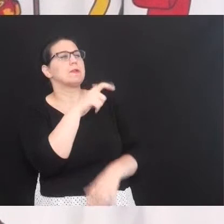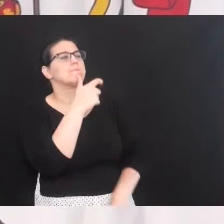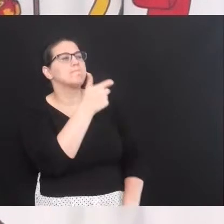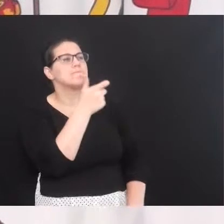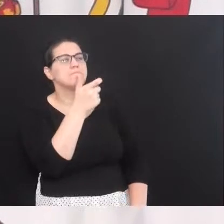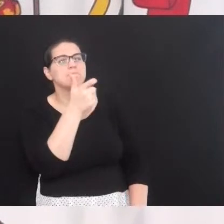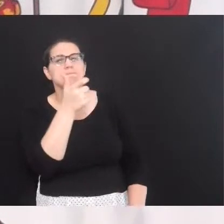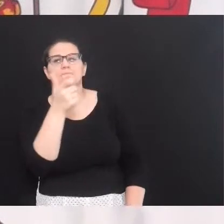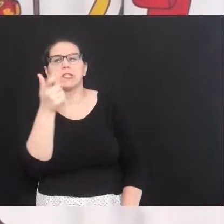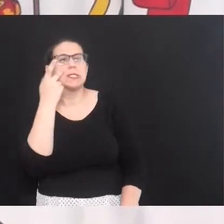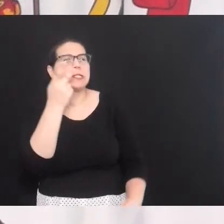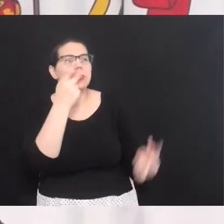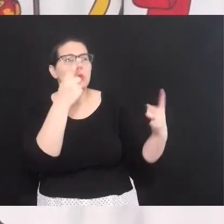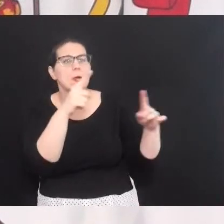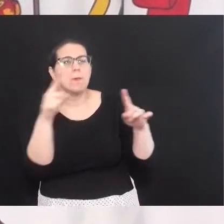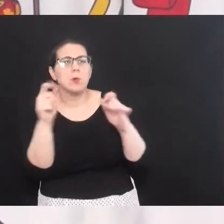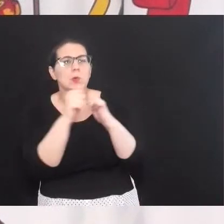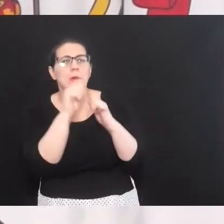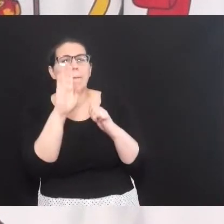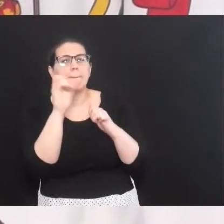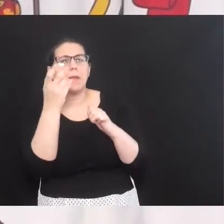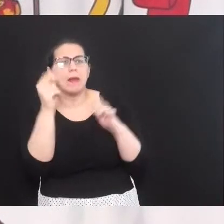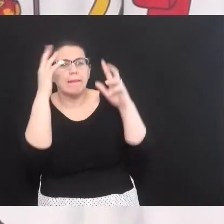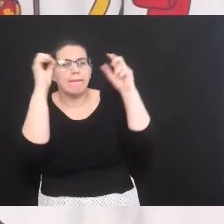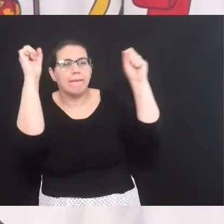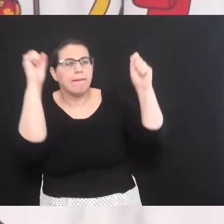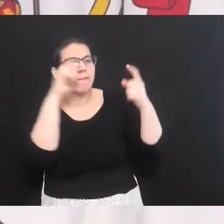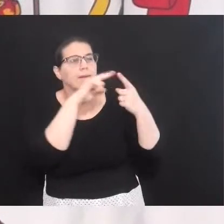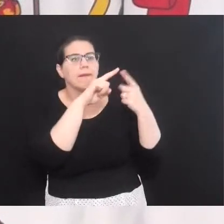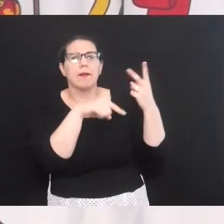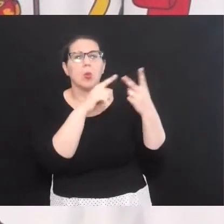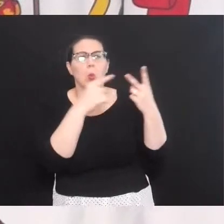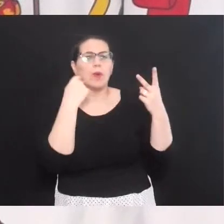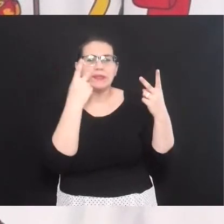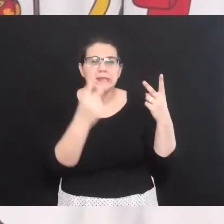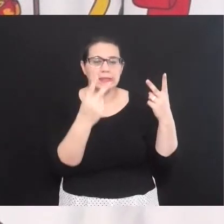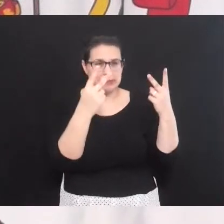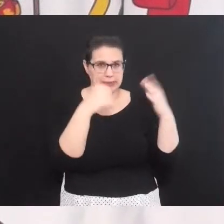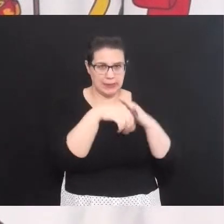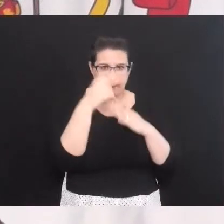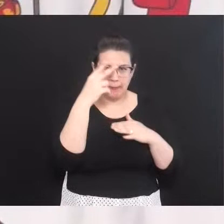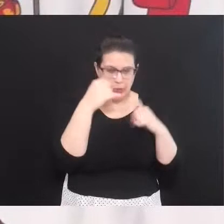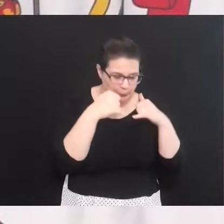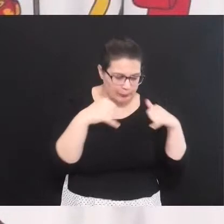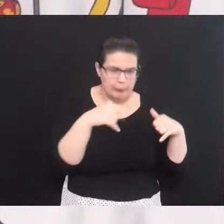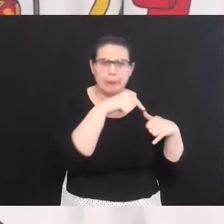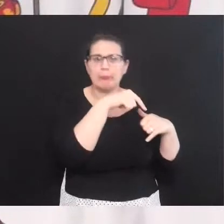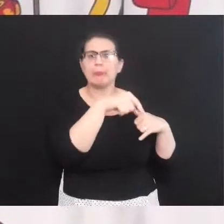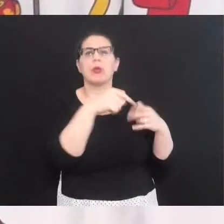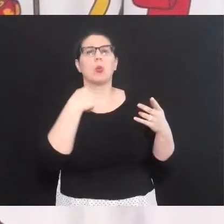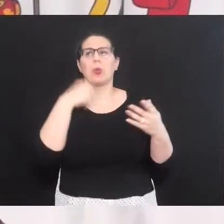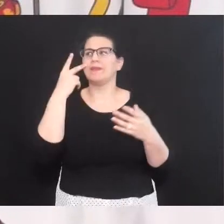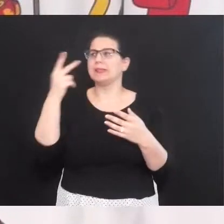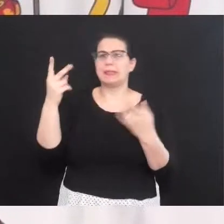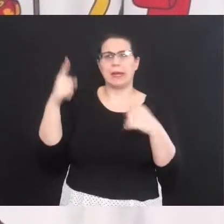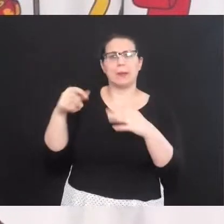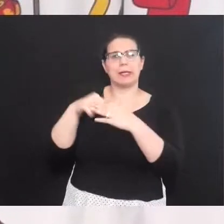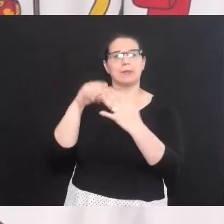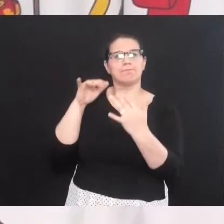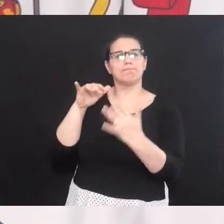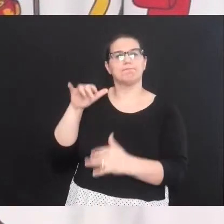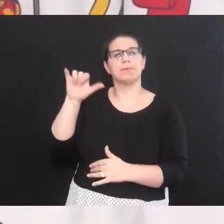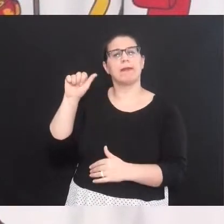what's going on with the Biden administration. We've watched it at our southern border. We have watched it in Afghanistan. We